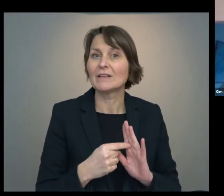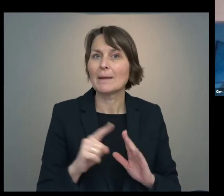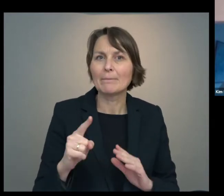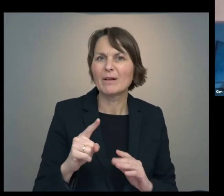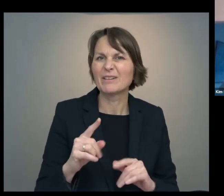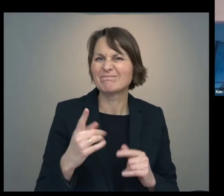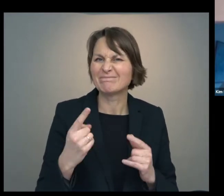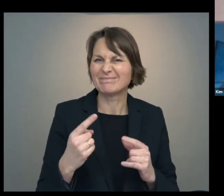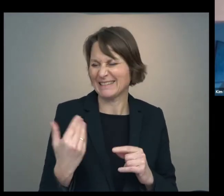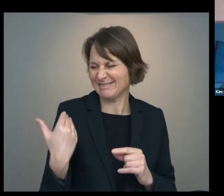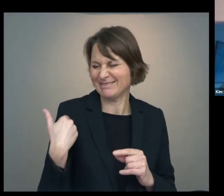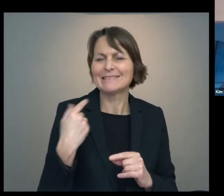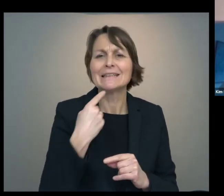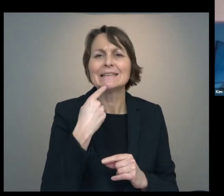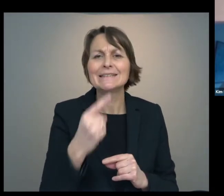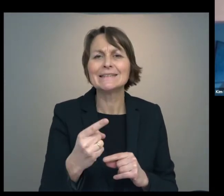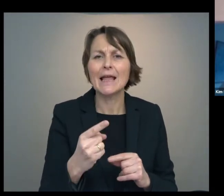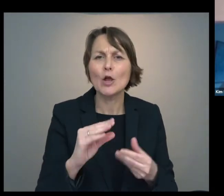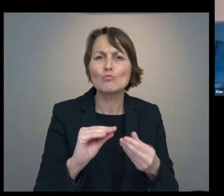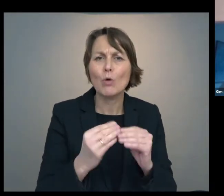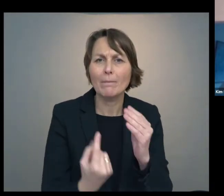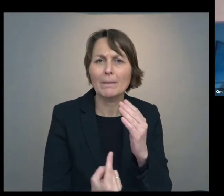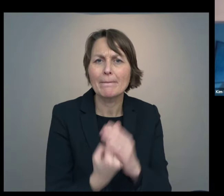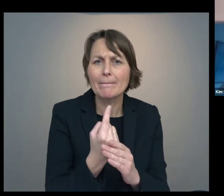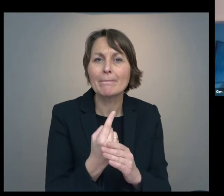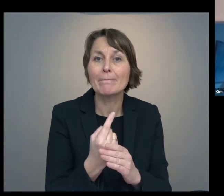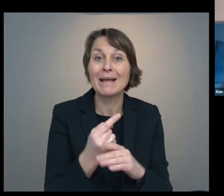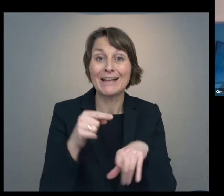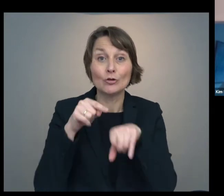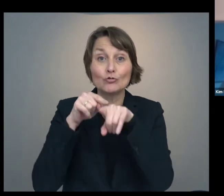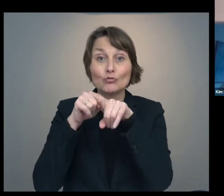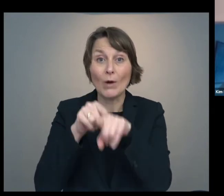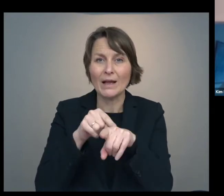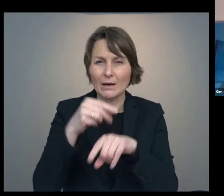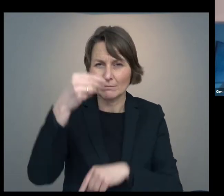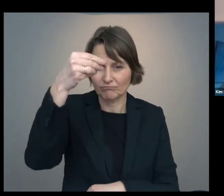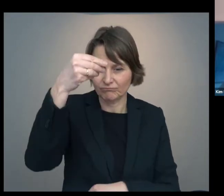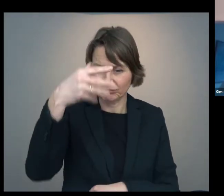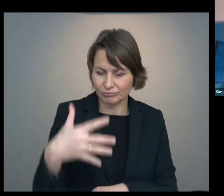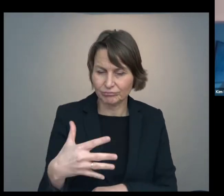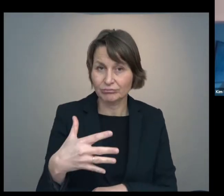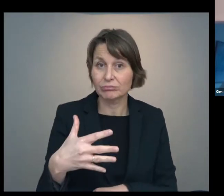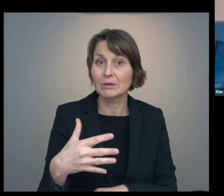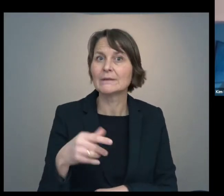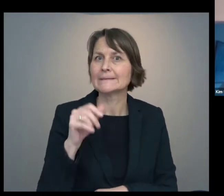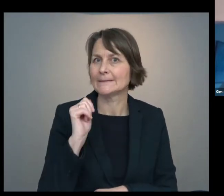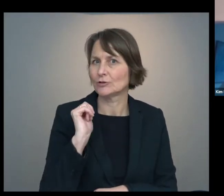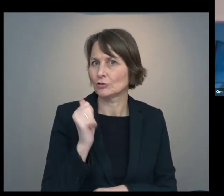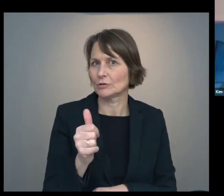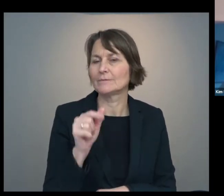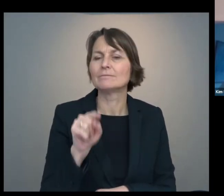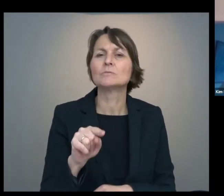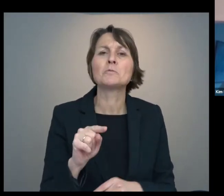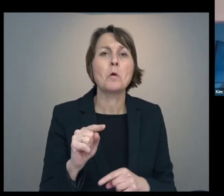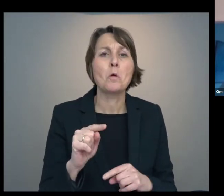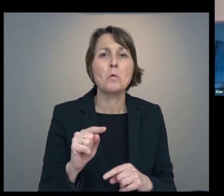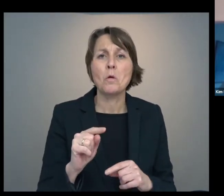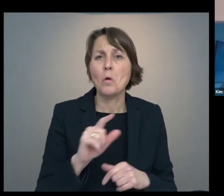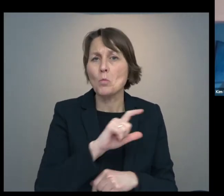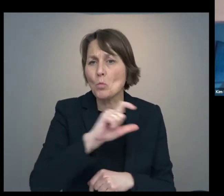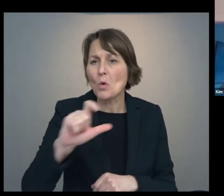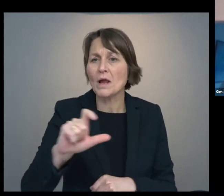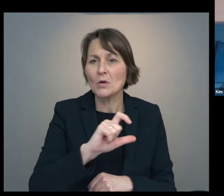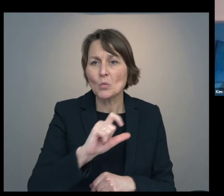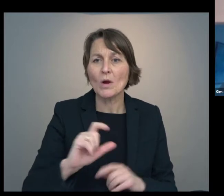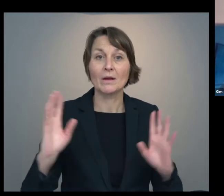think issues on the issue trackers are probably it's a pretty good place. We have a meeting every